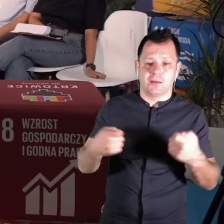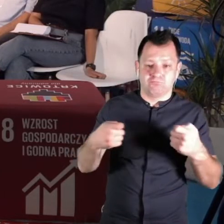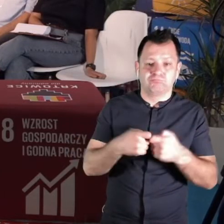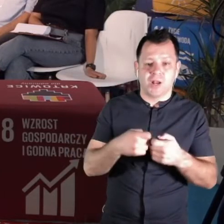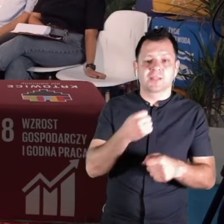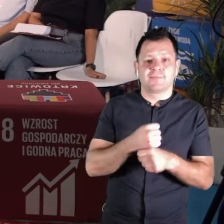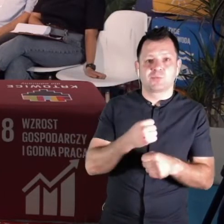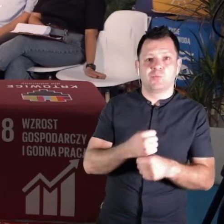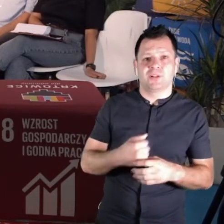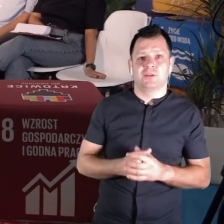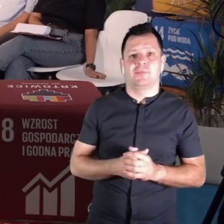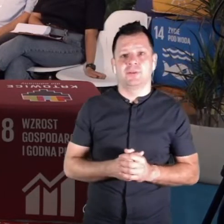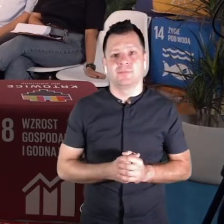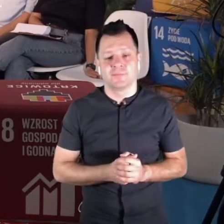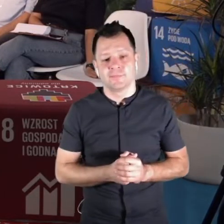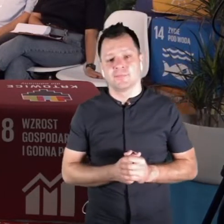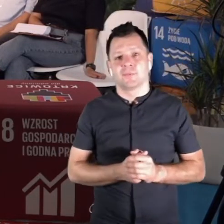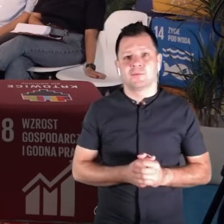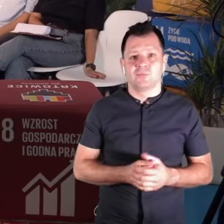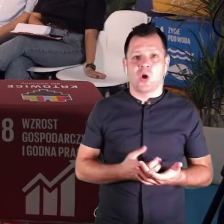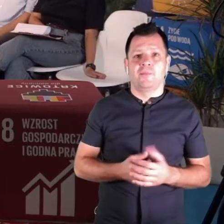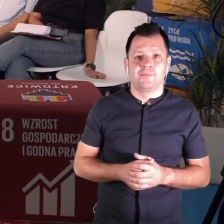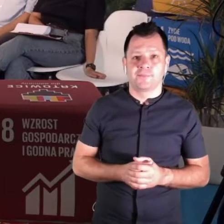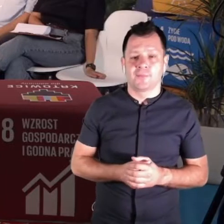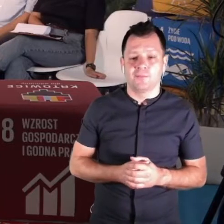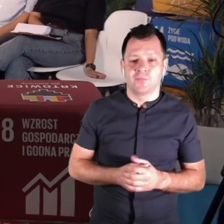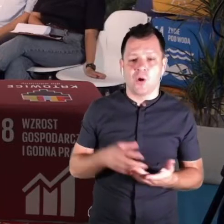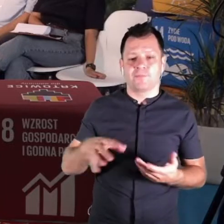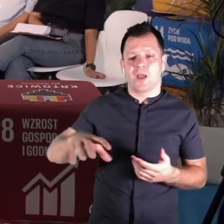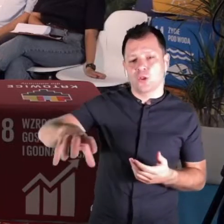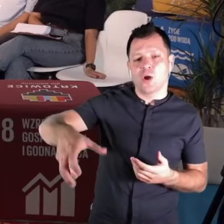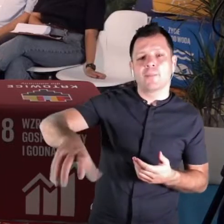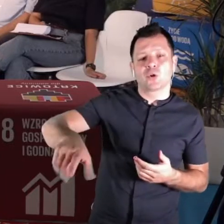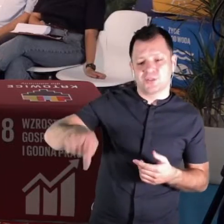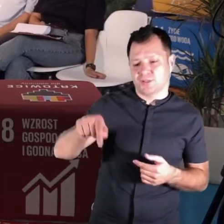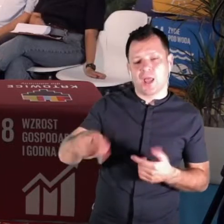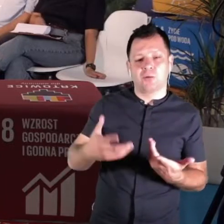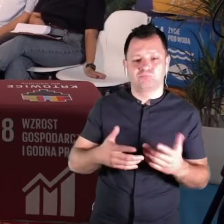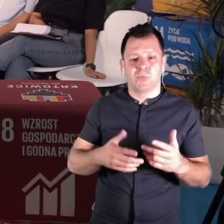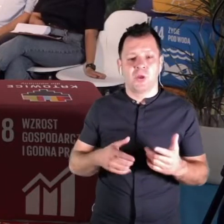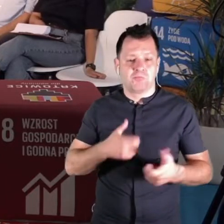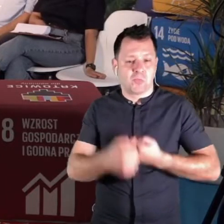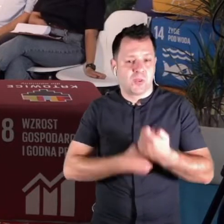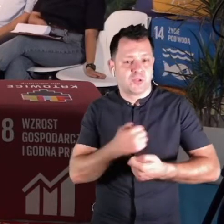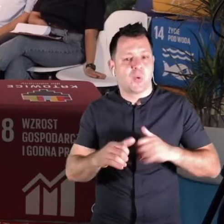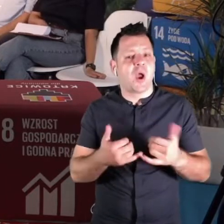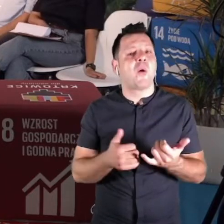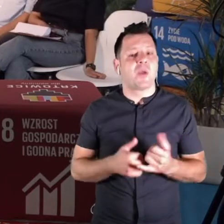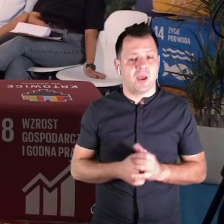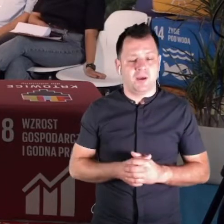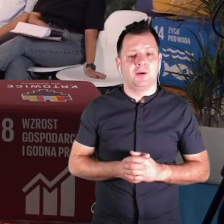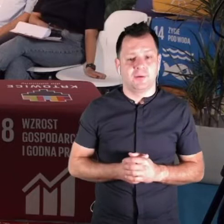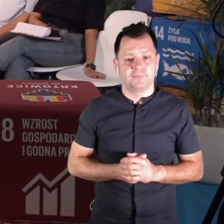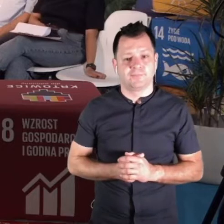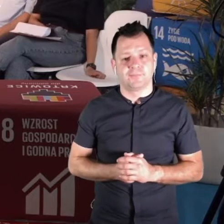know the process of the group. So this is what we want to work next. So first, trainings of user-centered